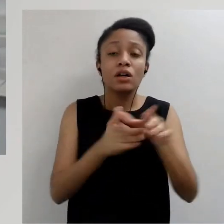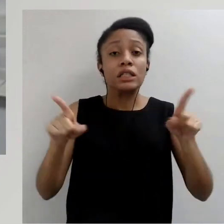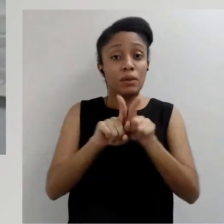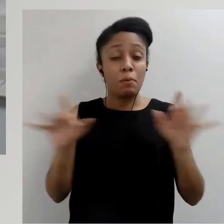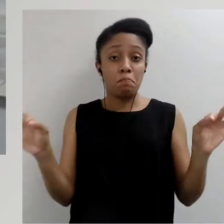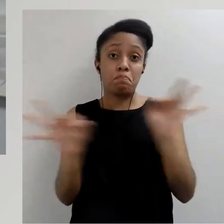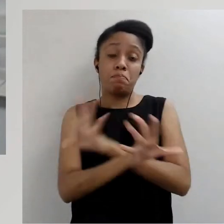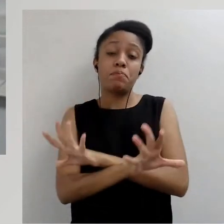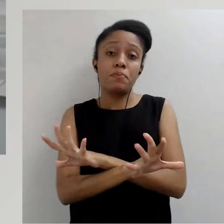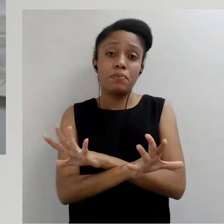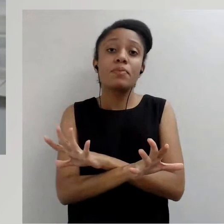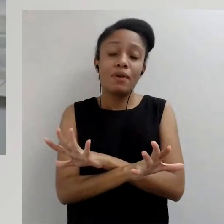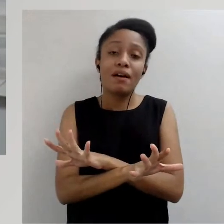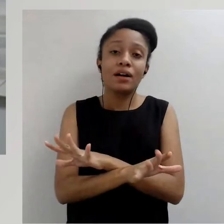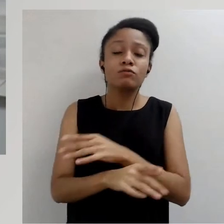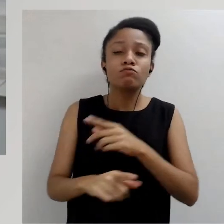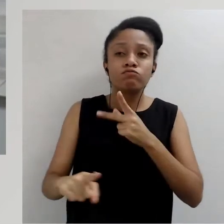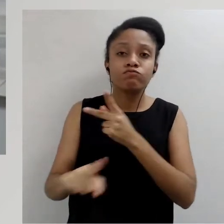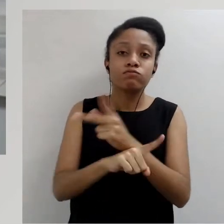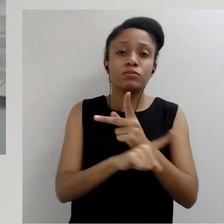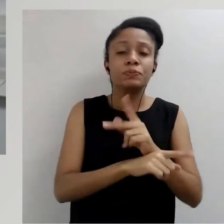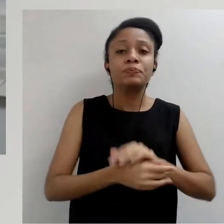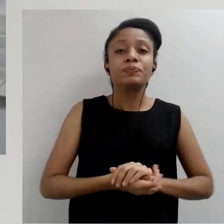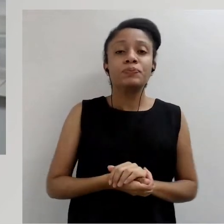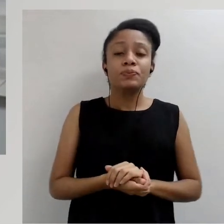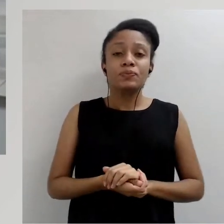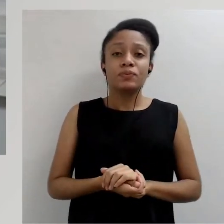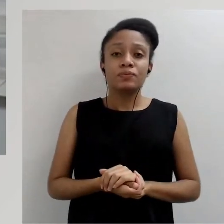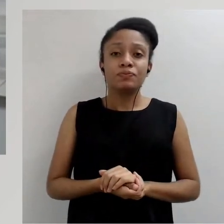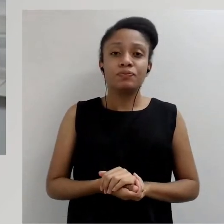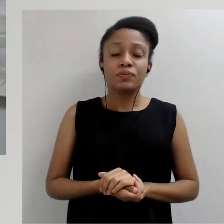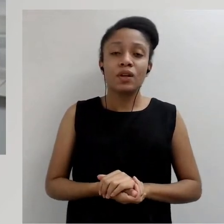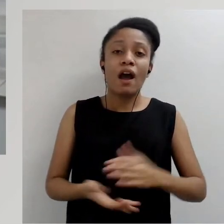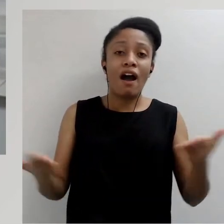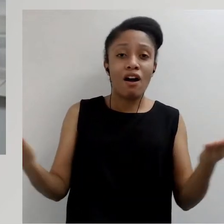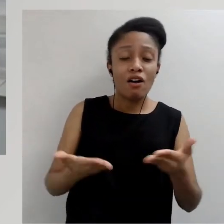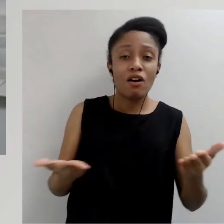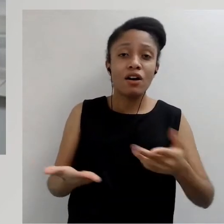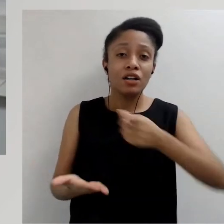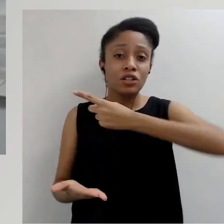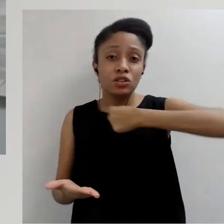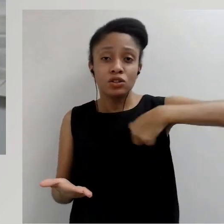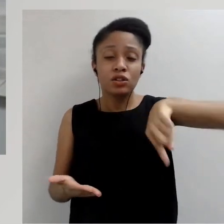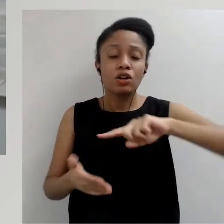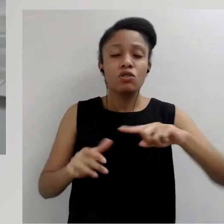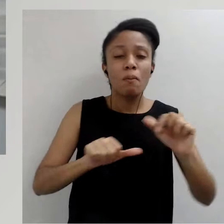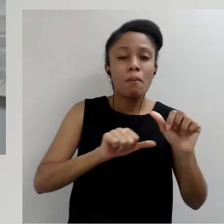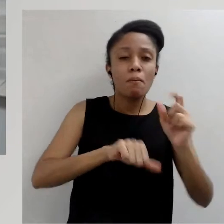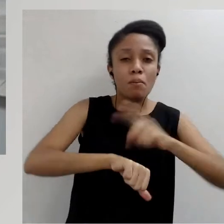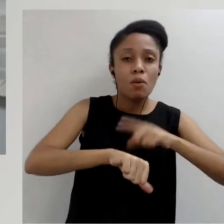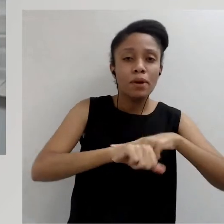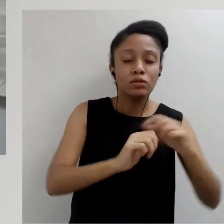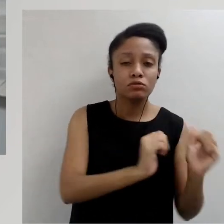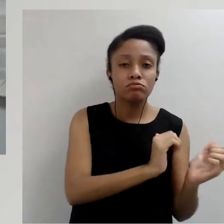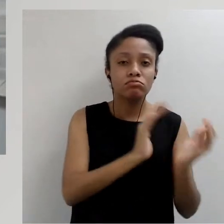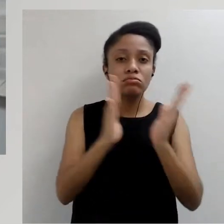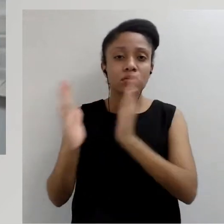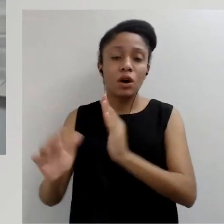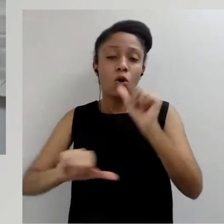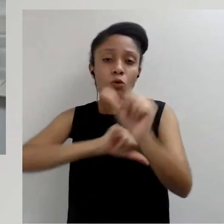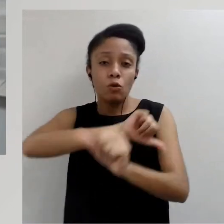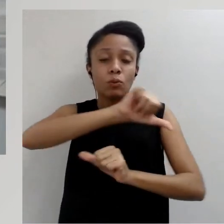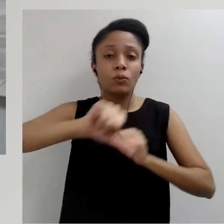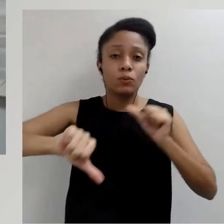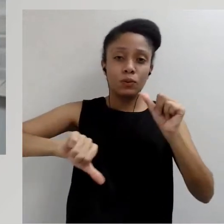manufacturers, in digital manufacturers, are prepared to work with this market. So we are in this transition moment,